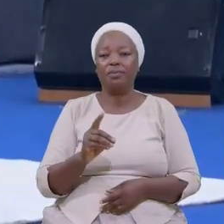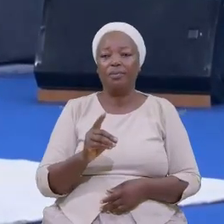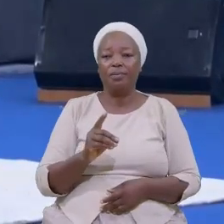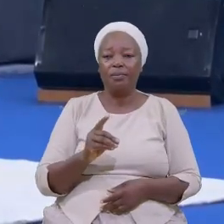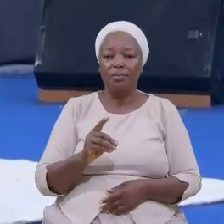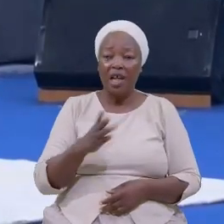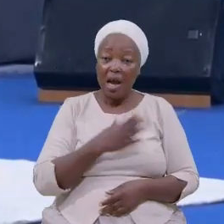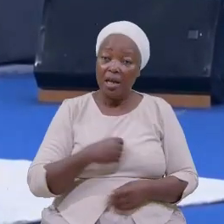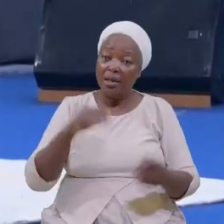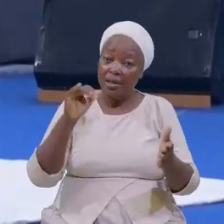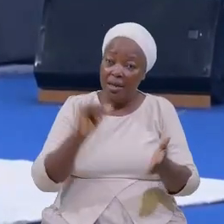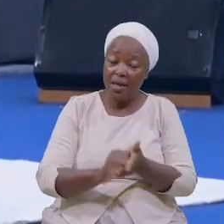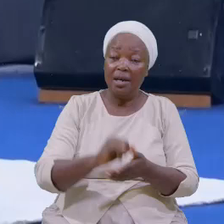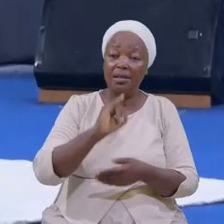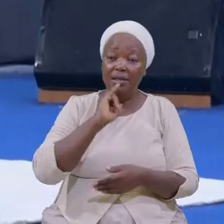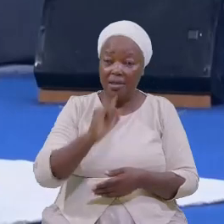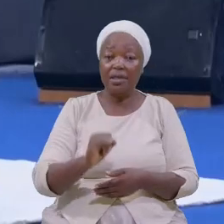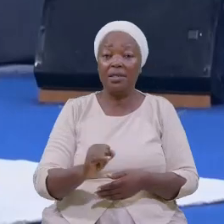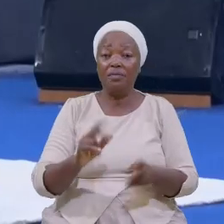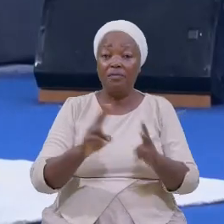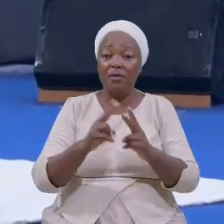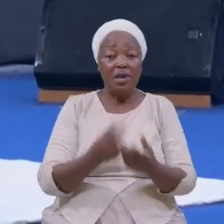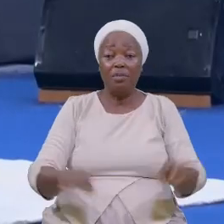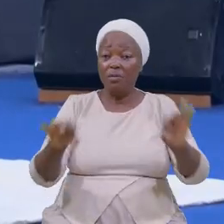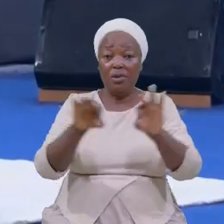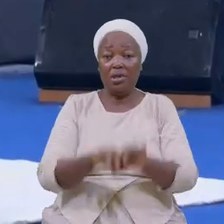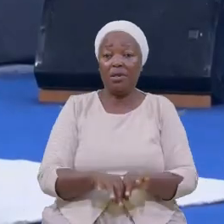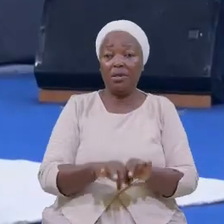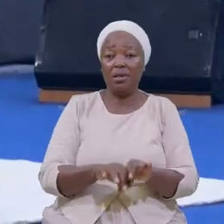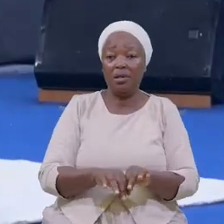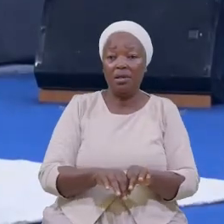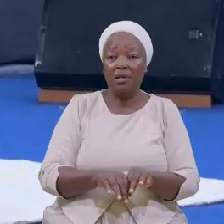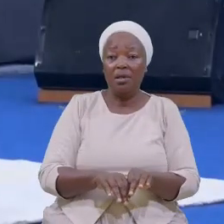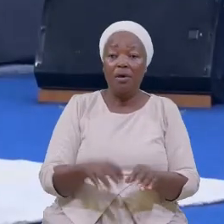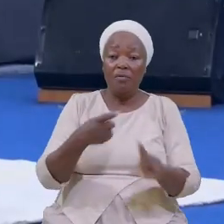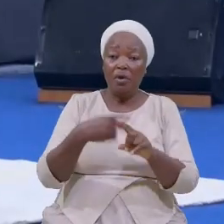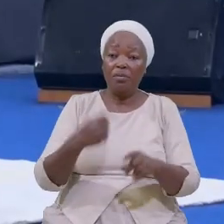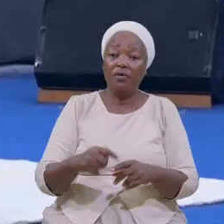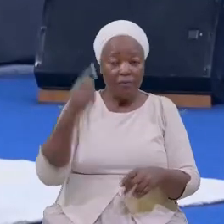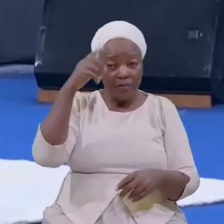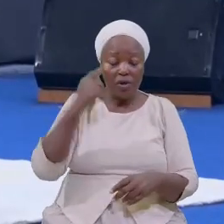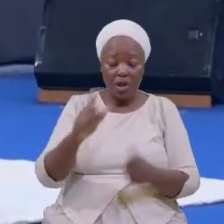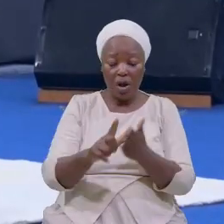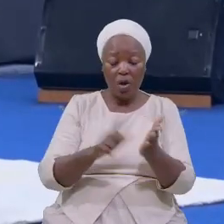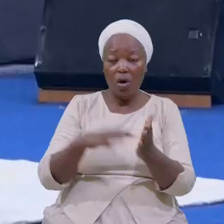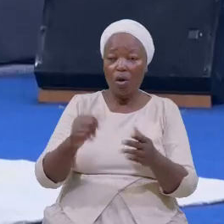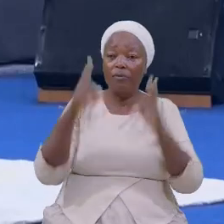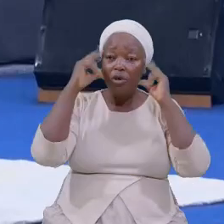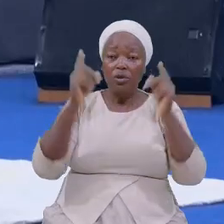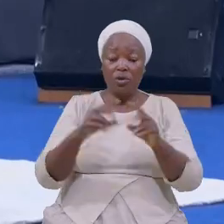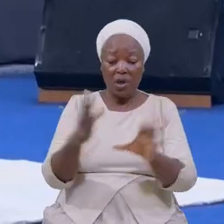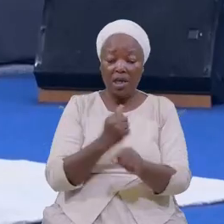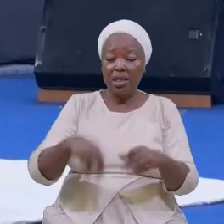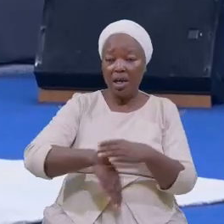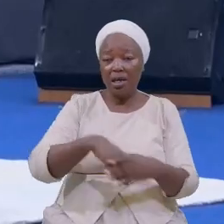And that is symbolic. For the law of Moses to get anything out of you,